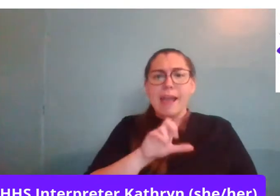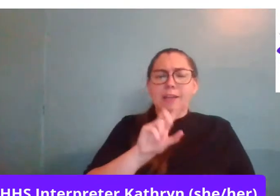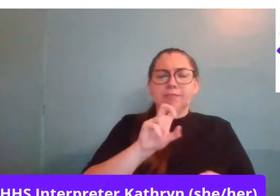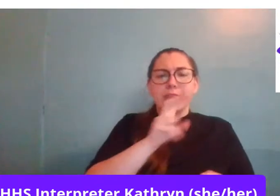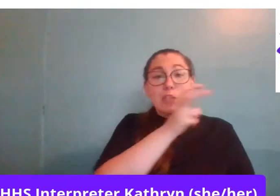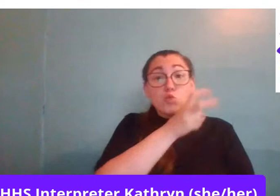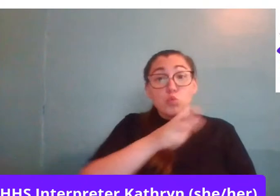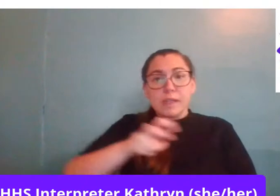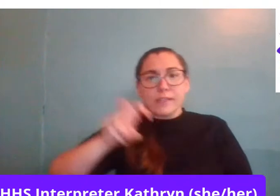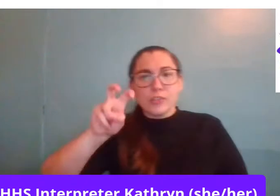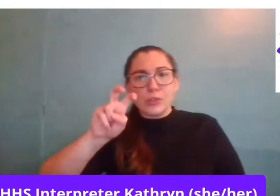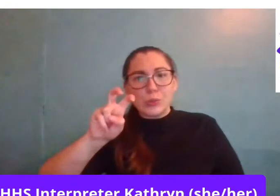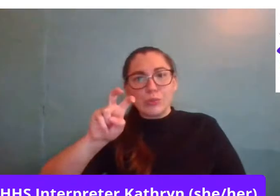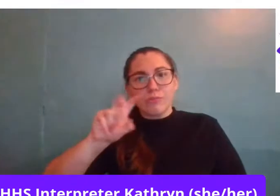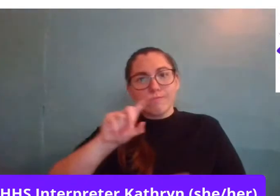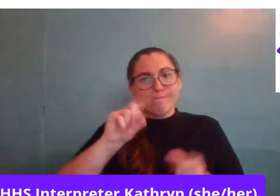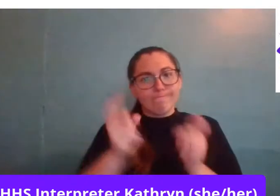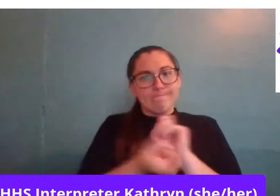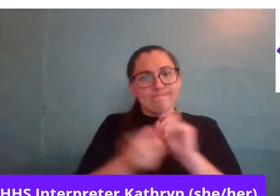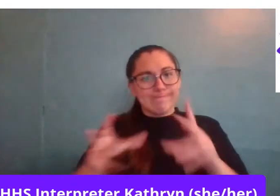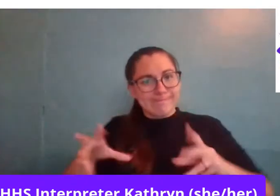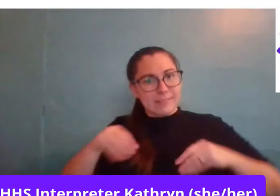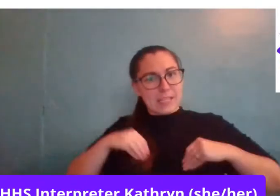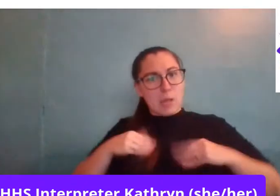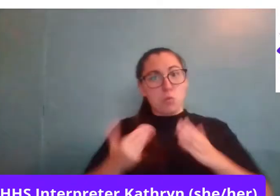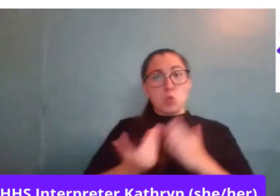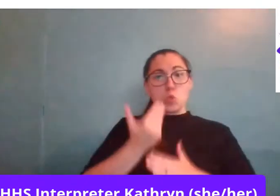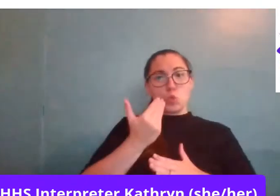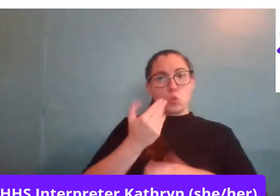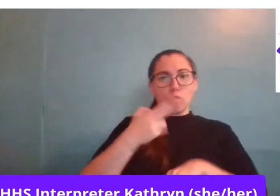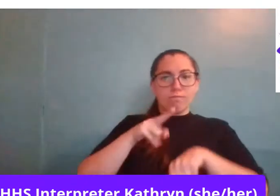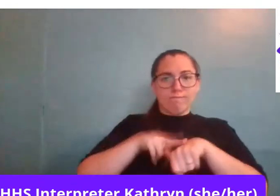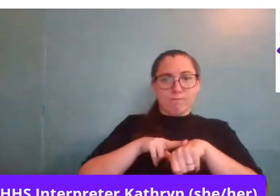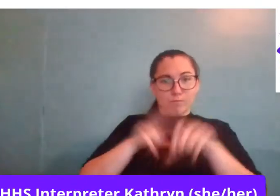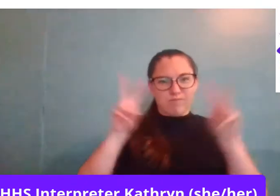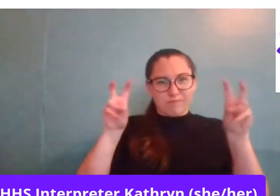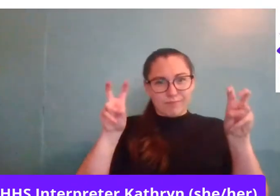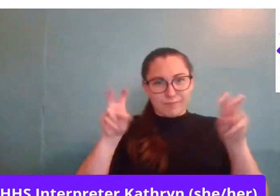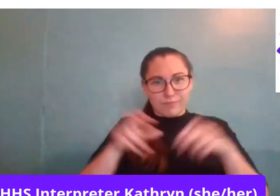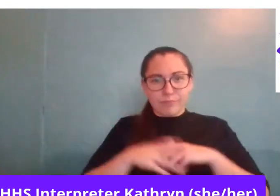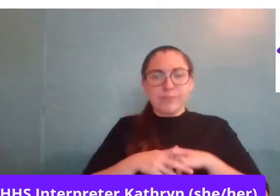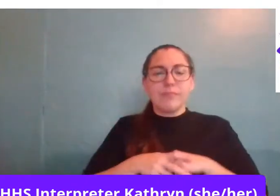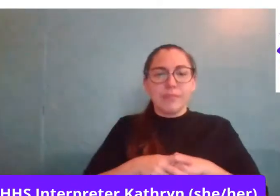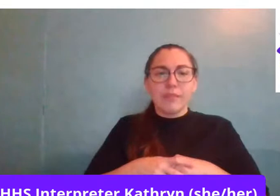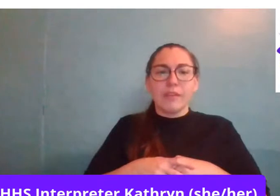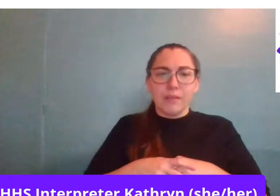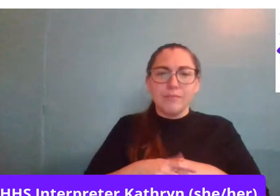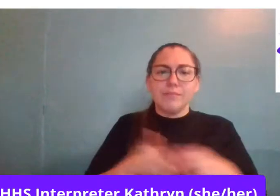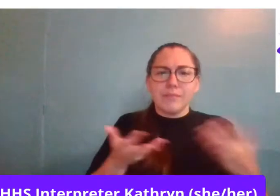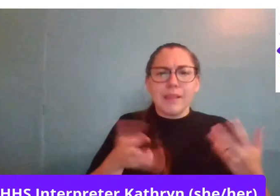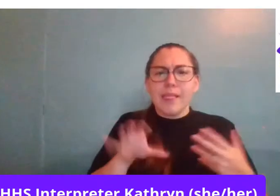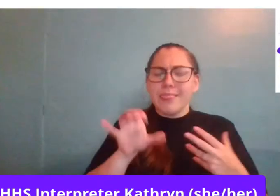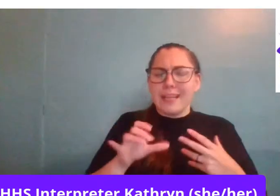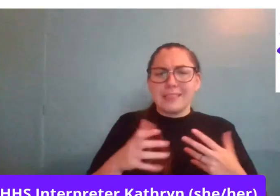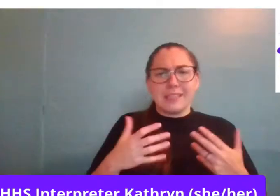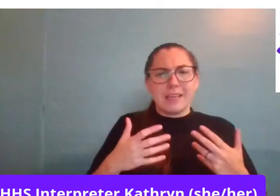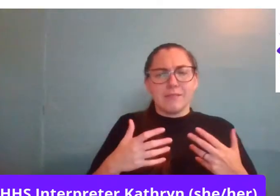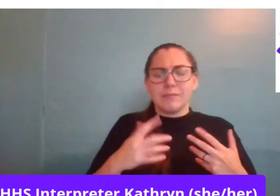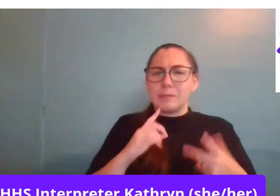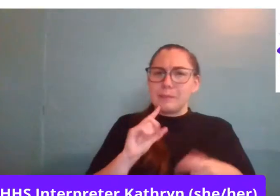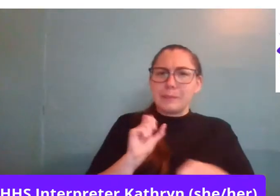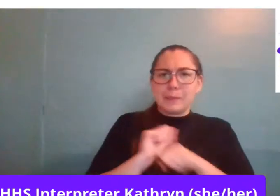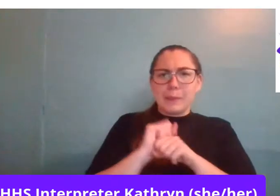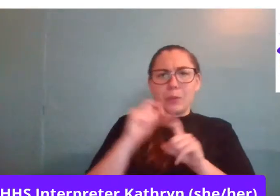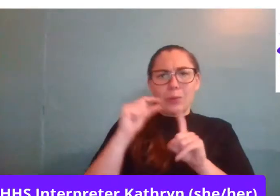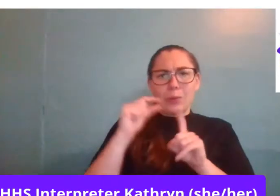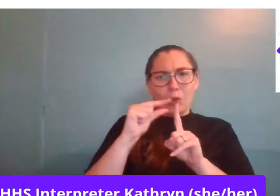my new normal, as I think that has been such a word in the last 19